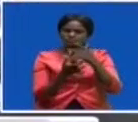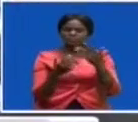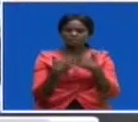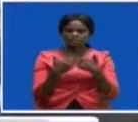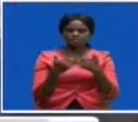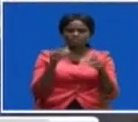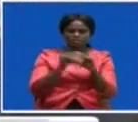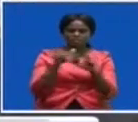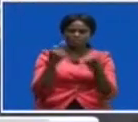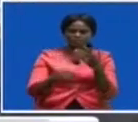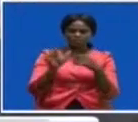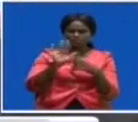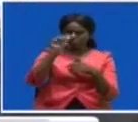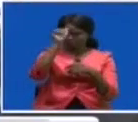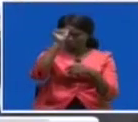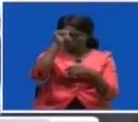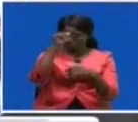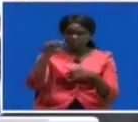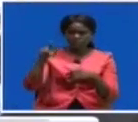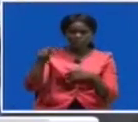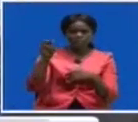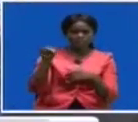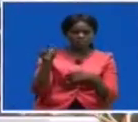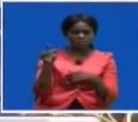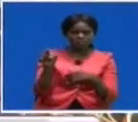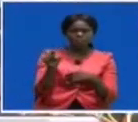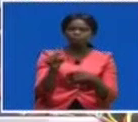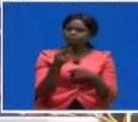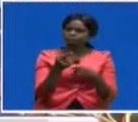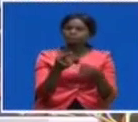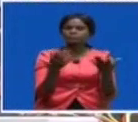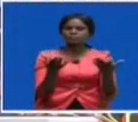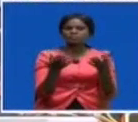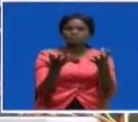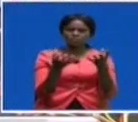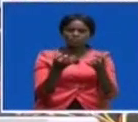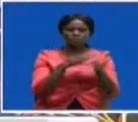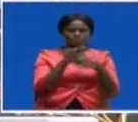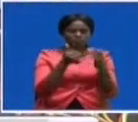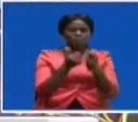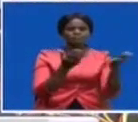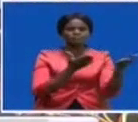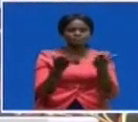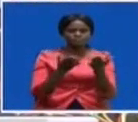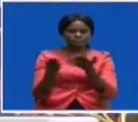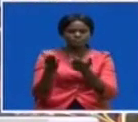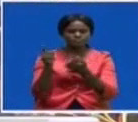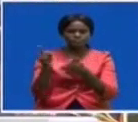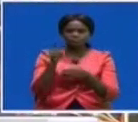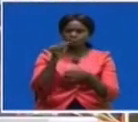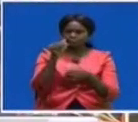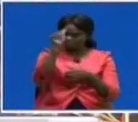in response to India's Prime Minister Narendra Modi, who wants to digitalize all services in the Asian